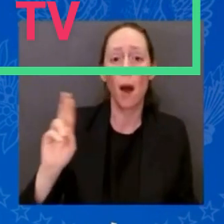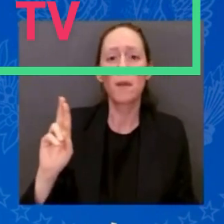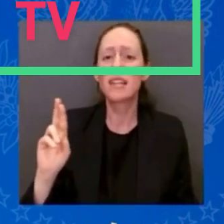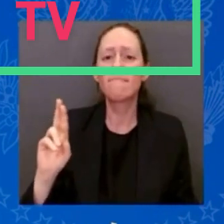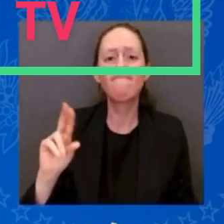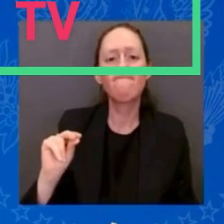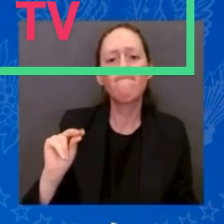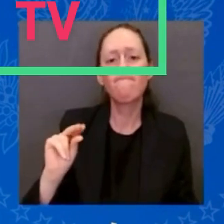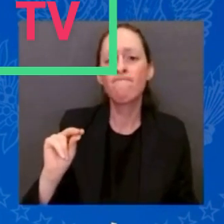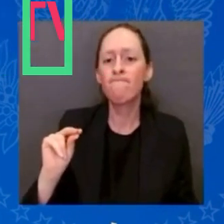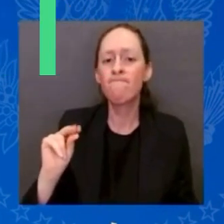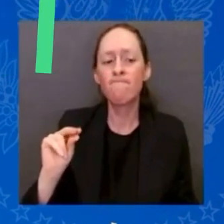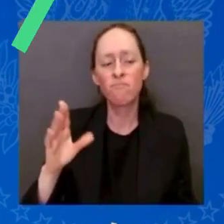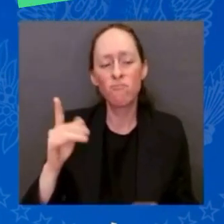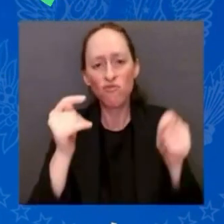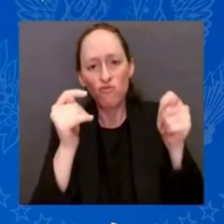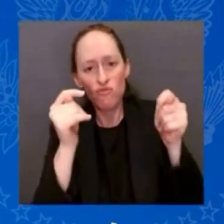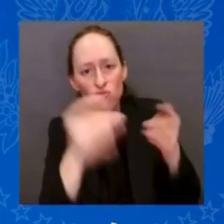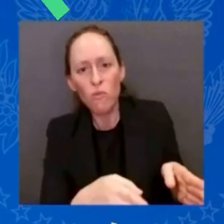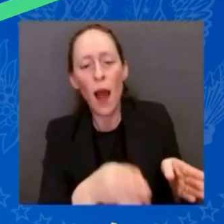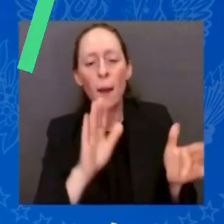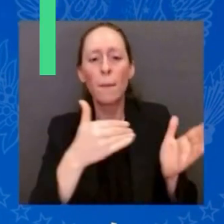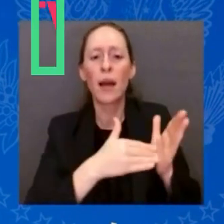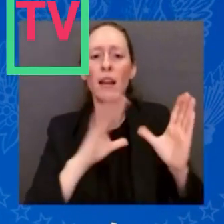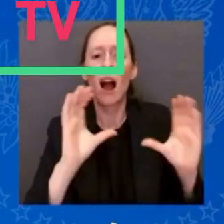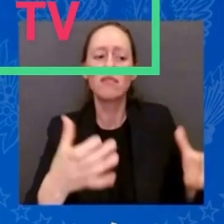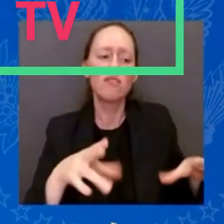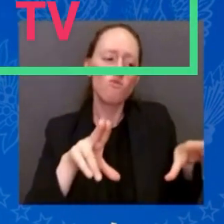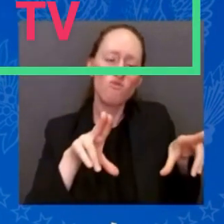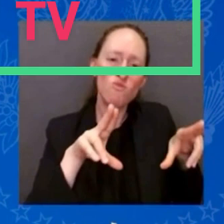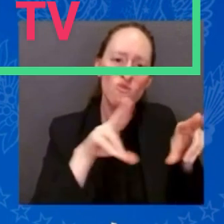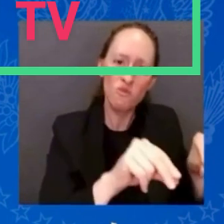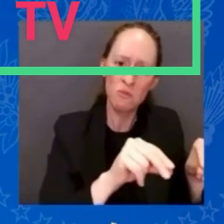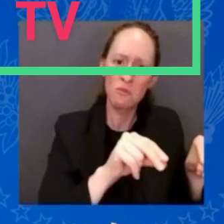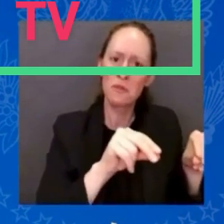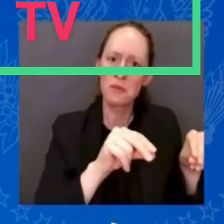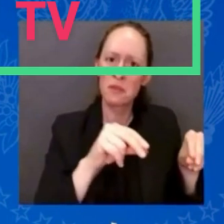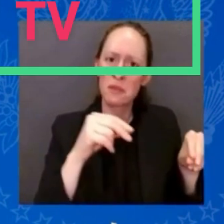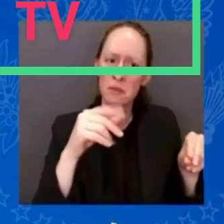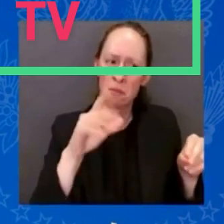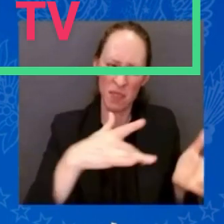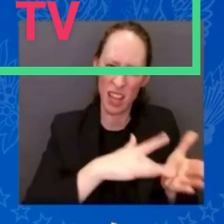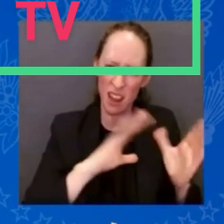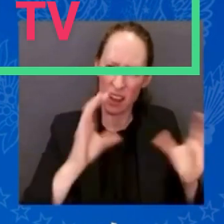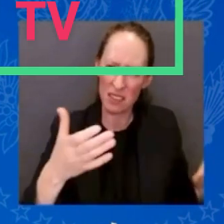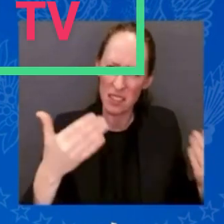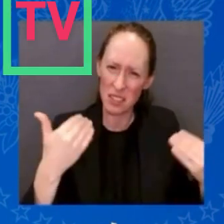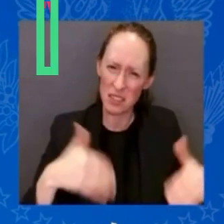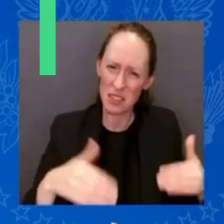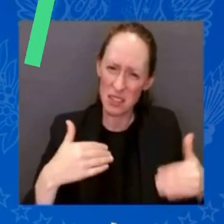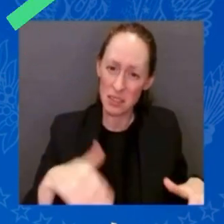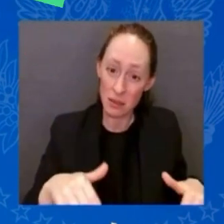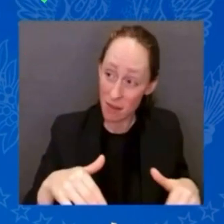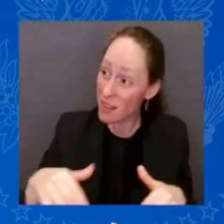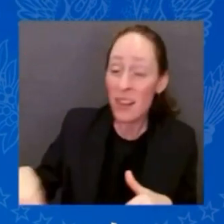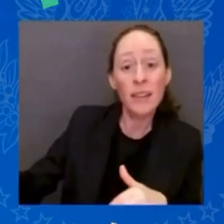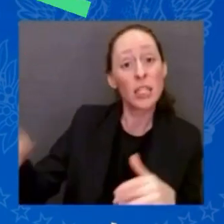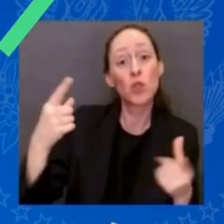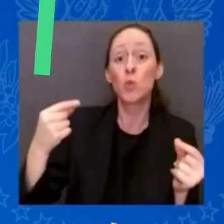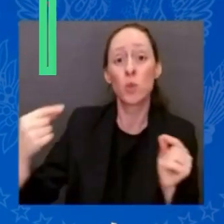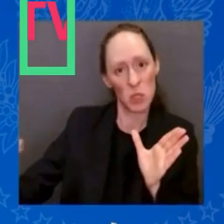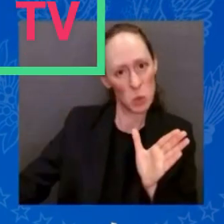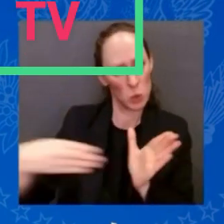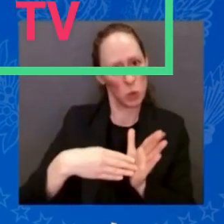Americans. Republican state officials sued my administration, attempting to block relief, including millions of their own